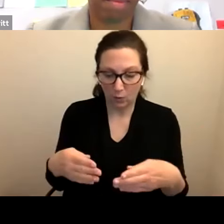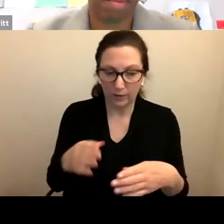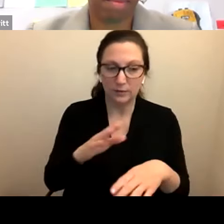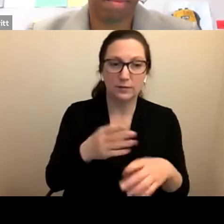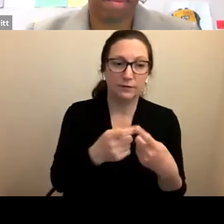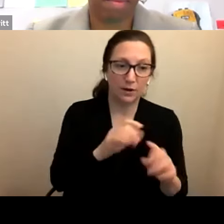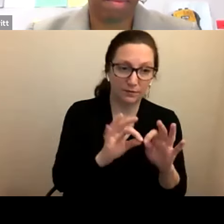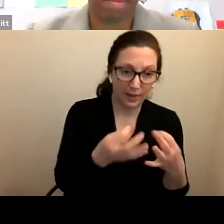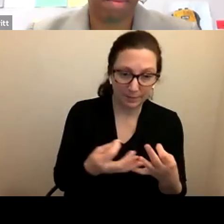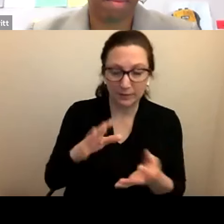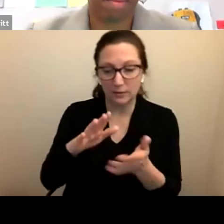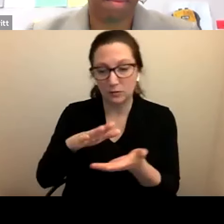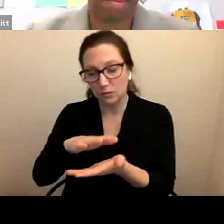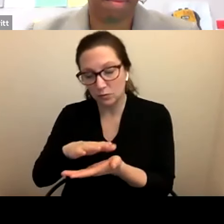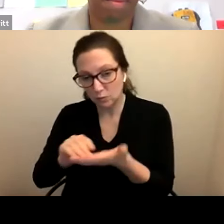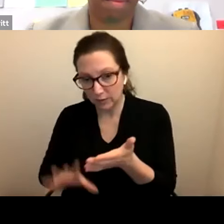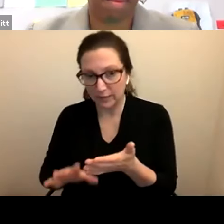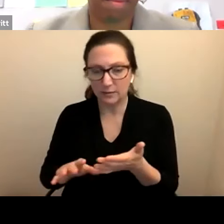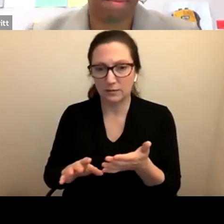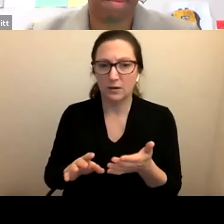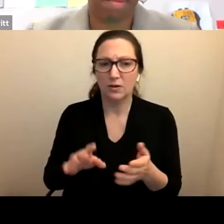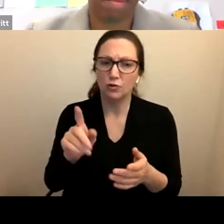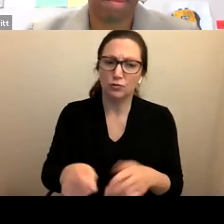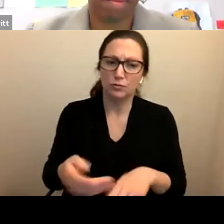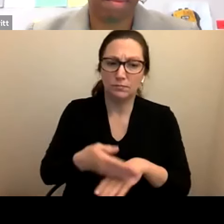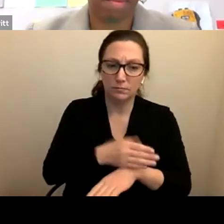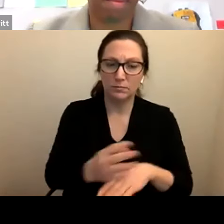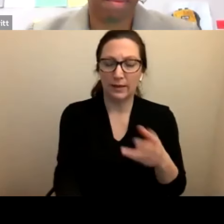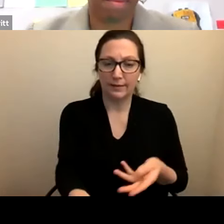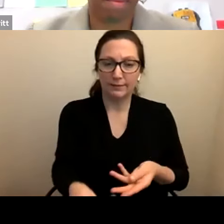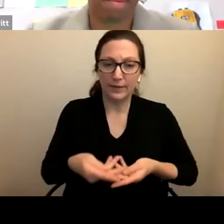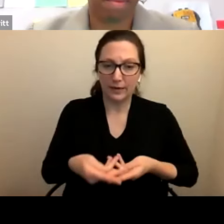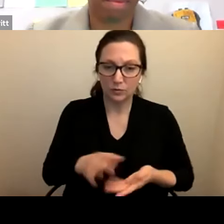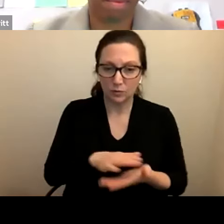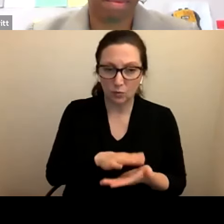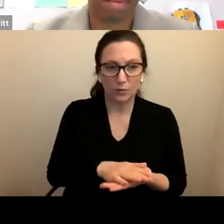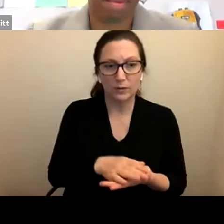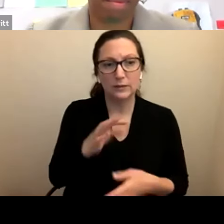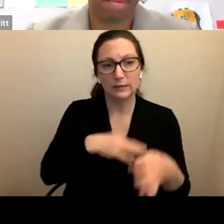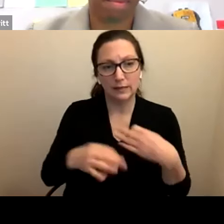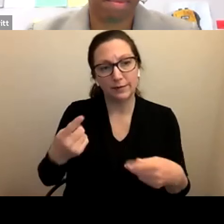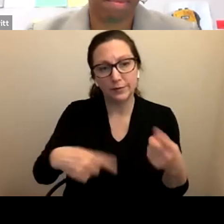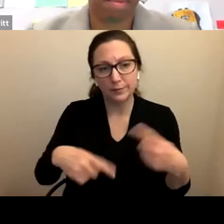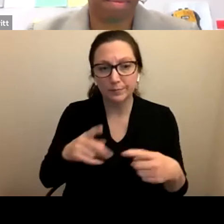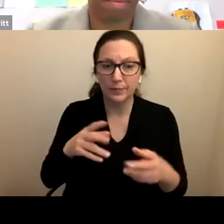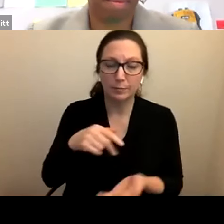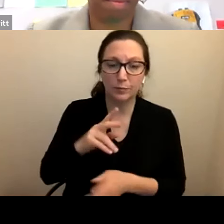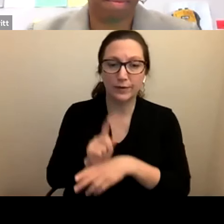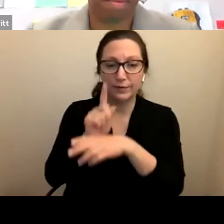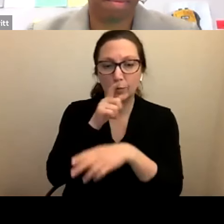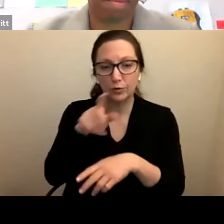the feeder schools to debating who should have the privilege to get into exam school. And last year, you used the name